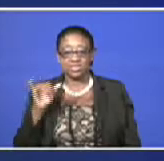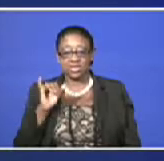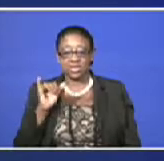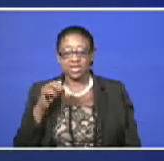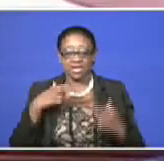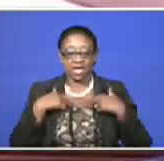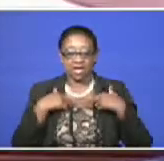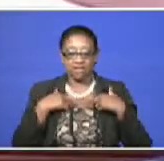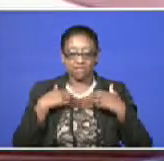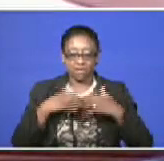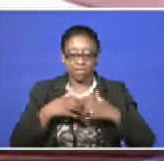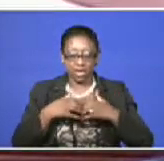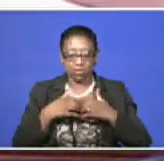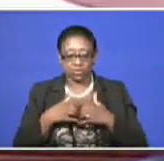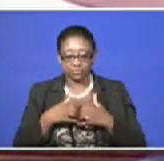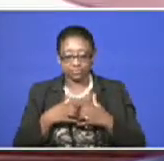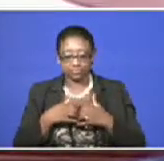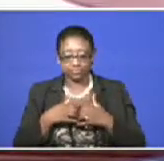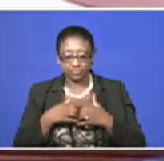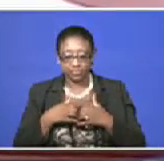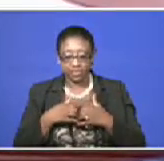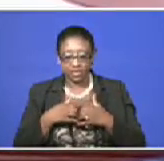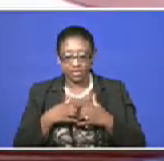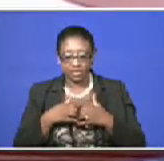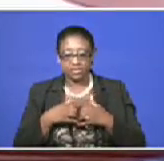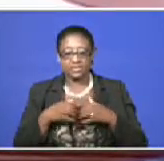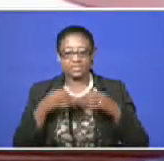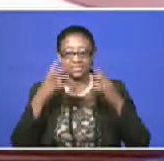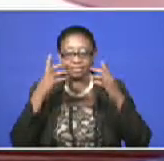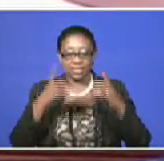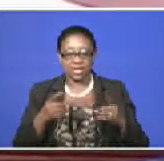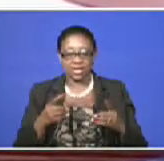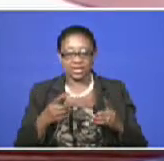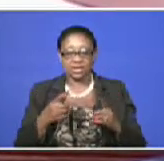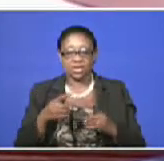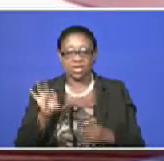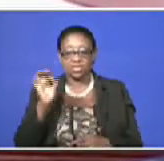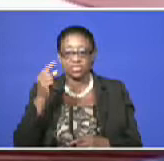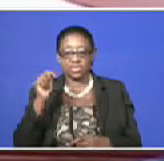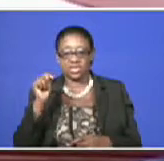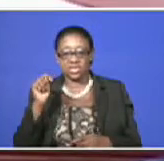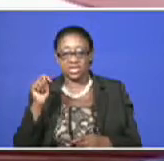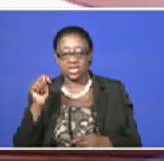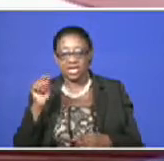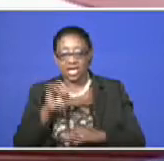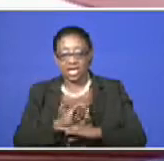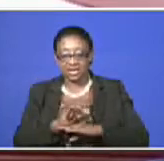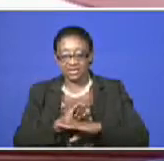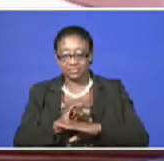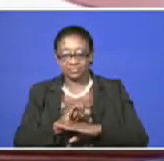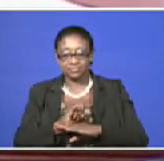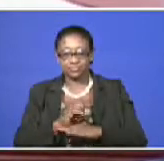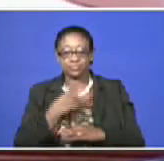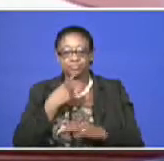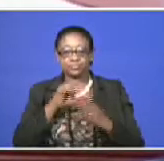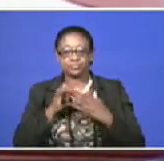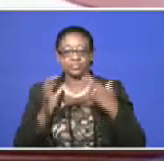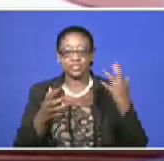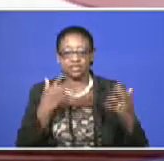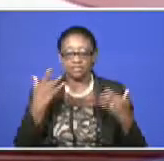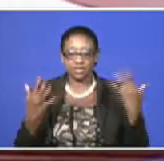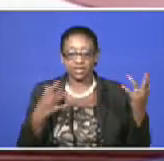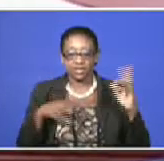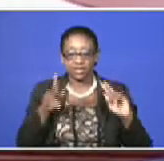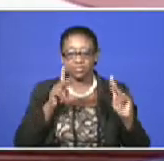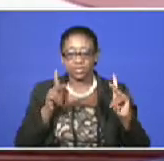This capacity is more than adequate to meet the normal demand on the island. As soon as the fire authorities and